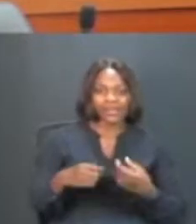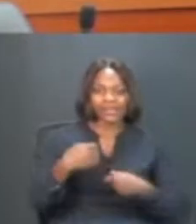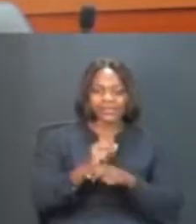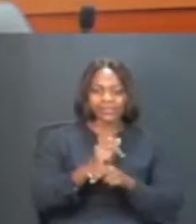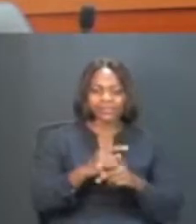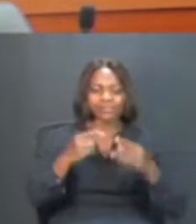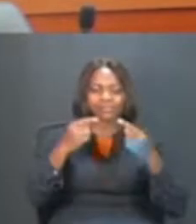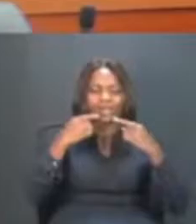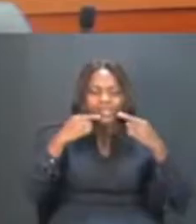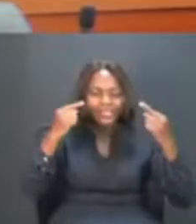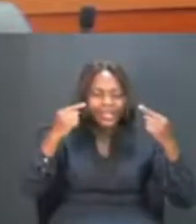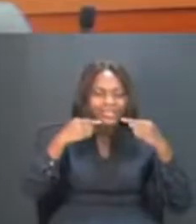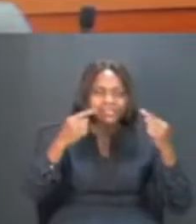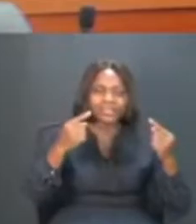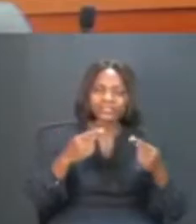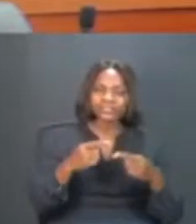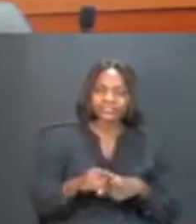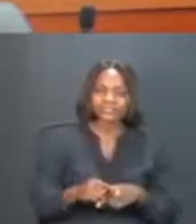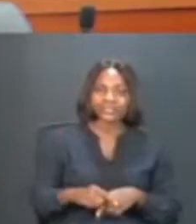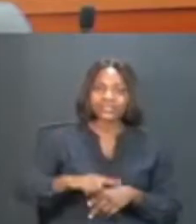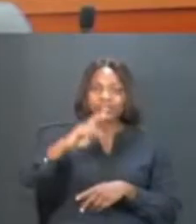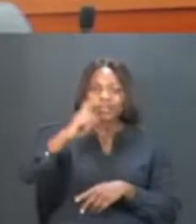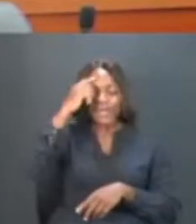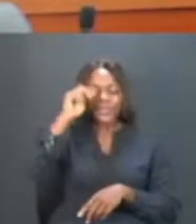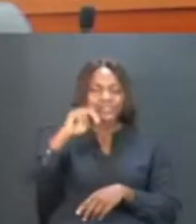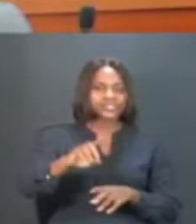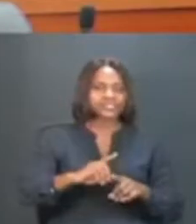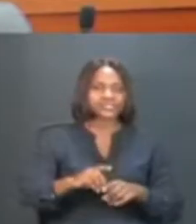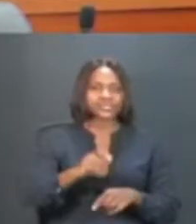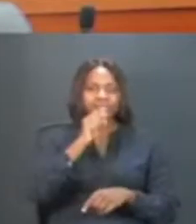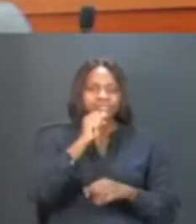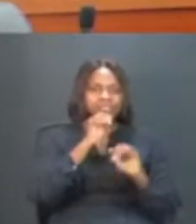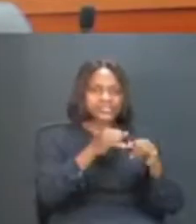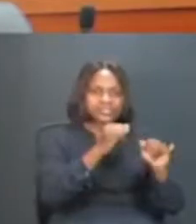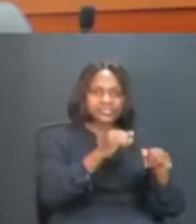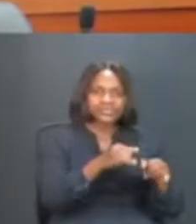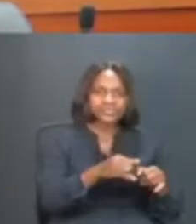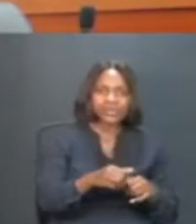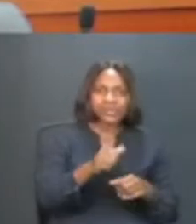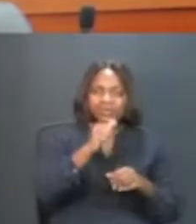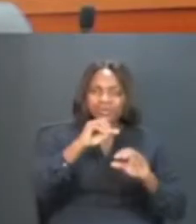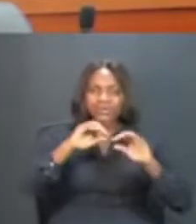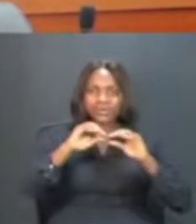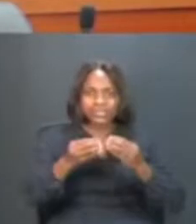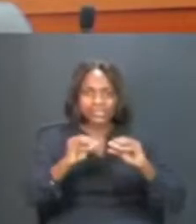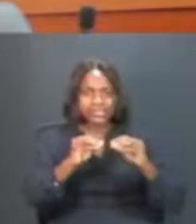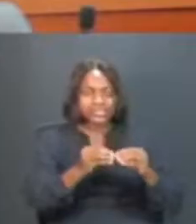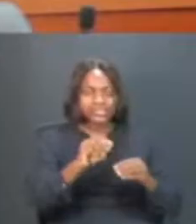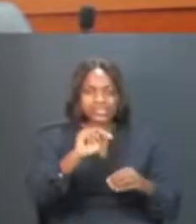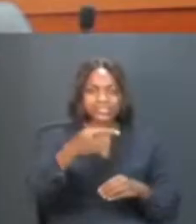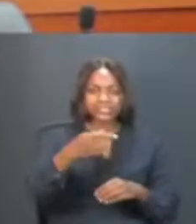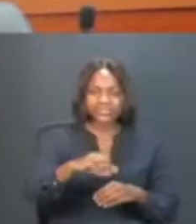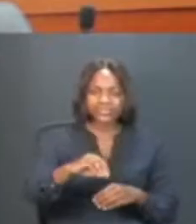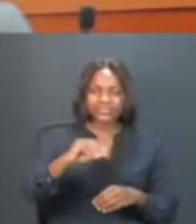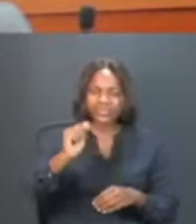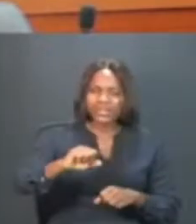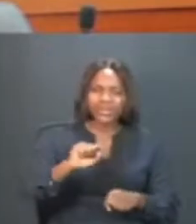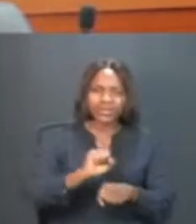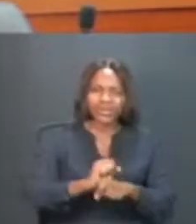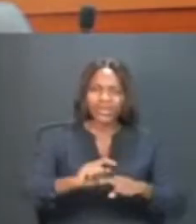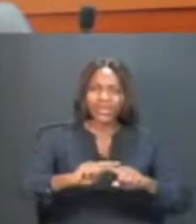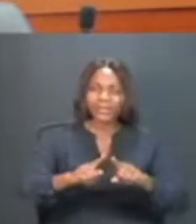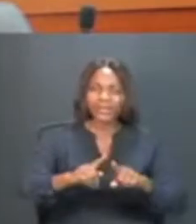Private individuals, private organizations, and NGOs can do their best, but government needs to rally